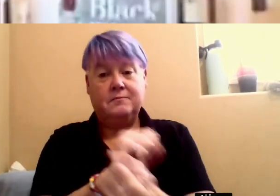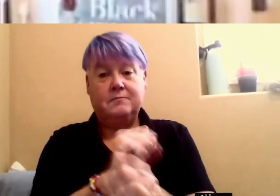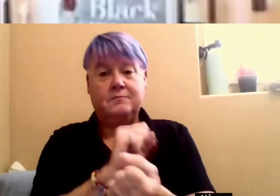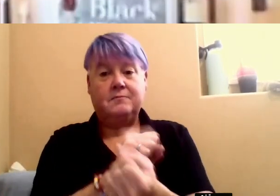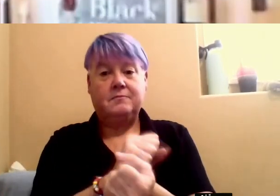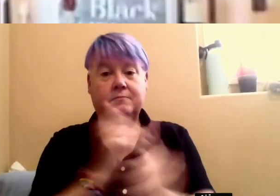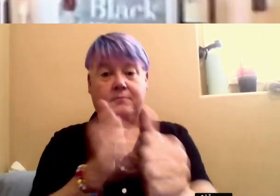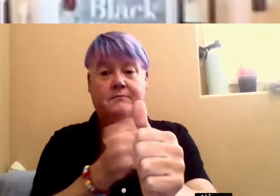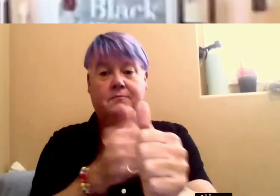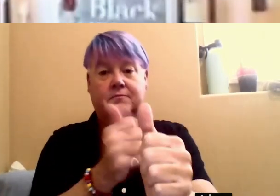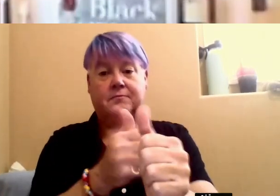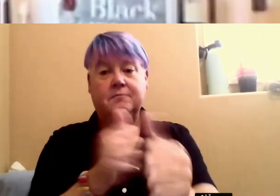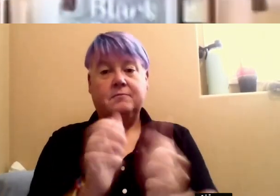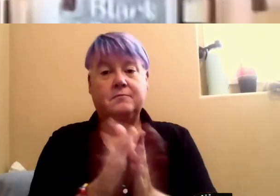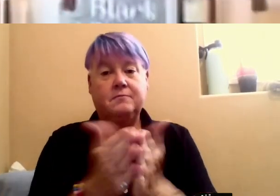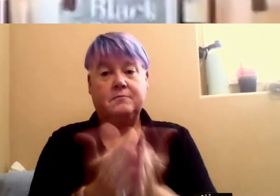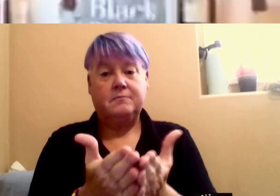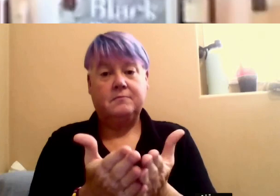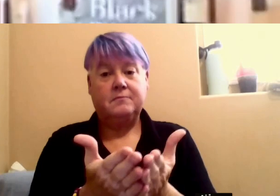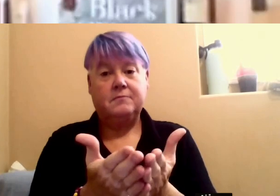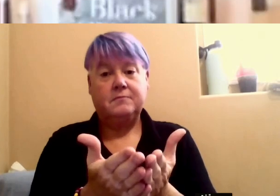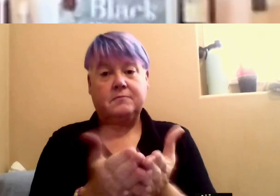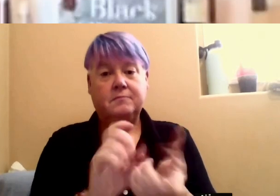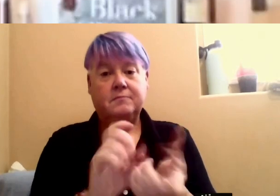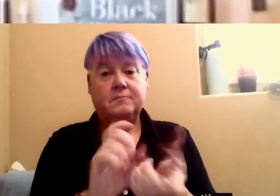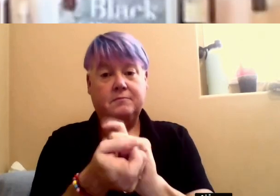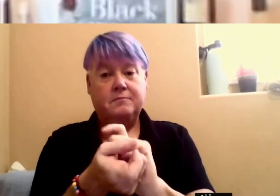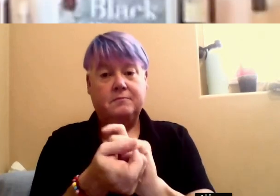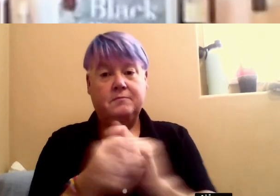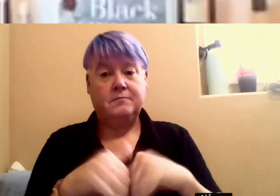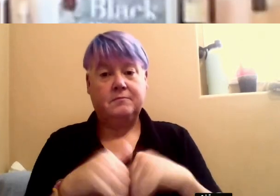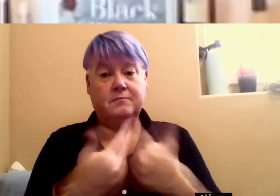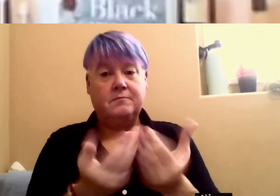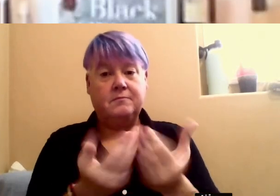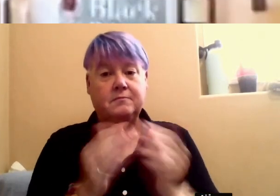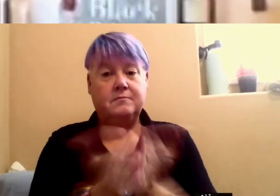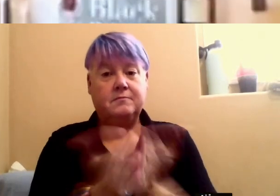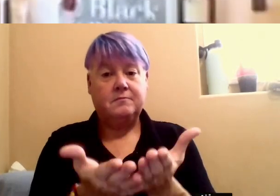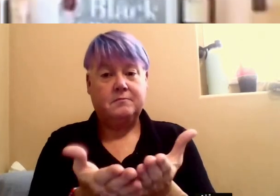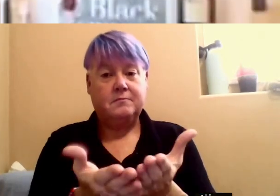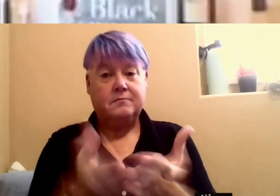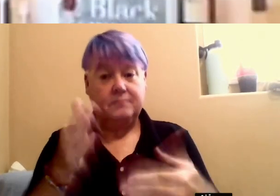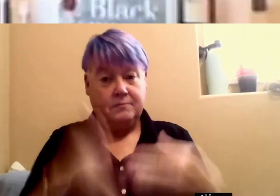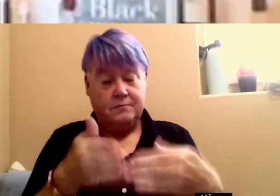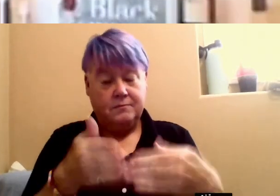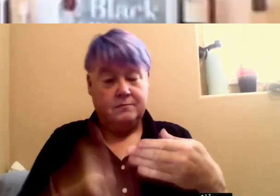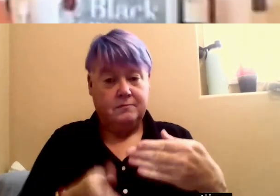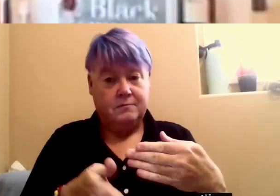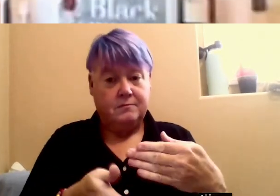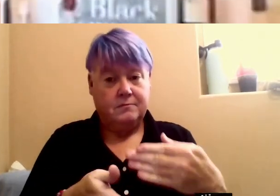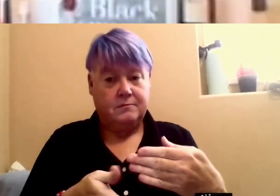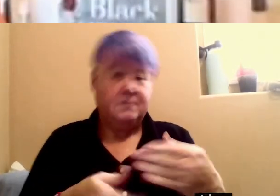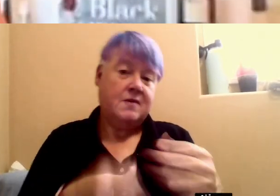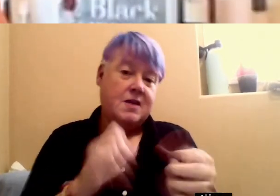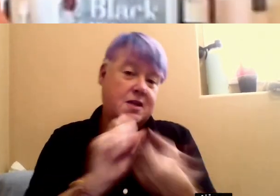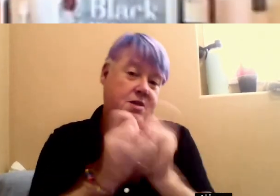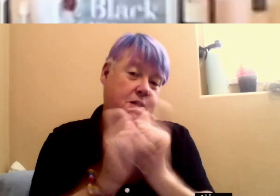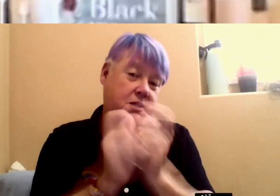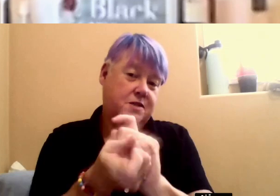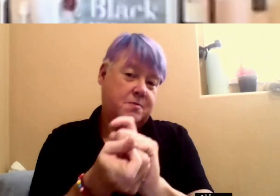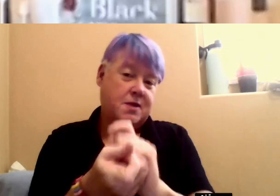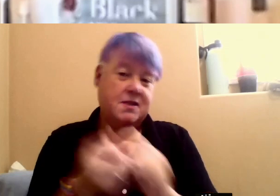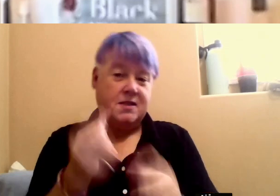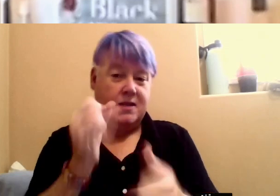and certainly it changed how the book ended. I mean, I kind of rearranged some things in the last chapter, and